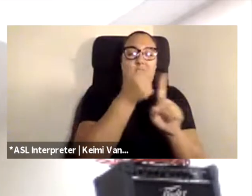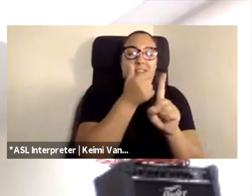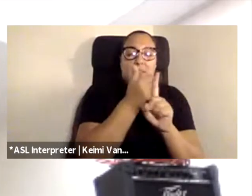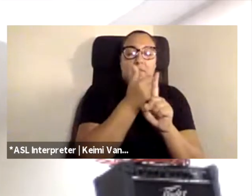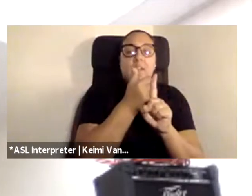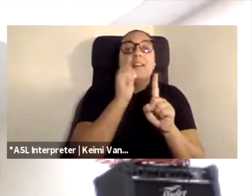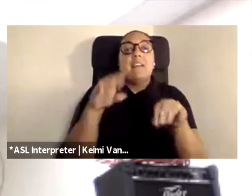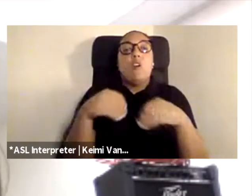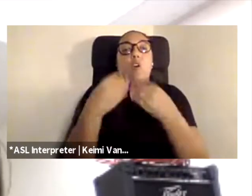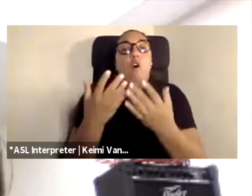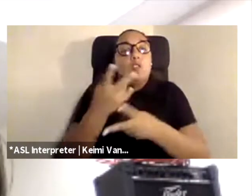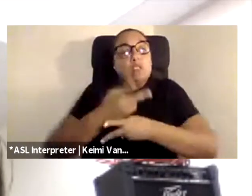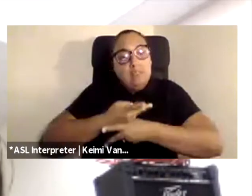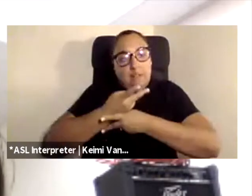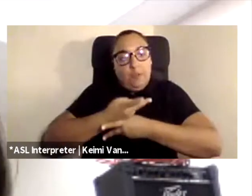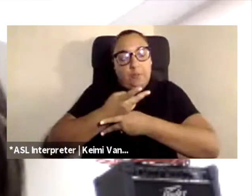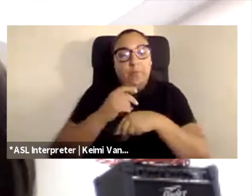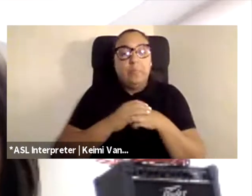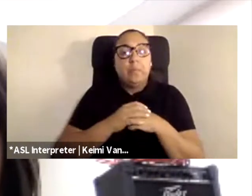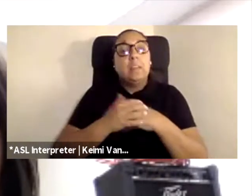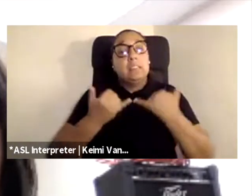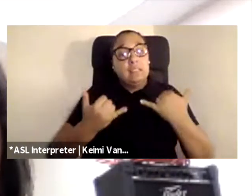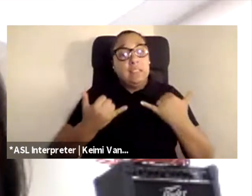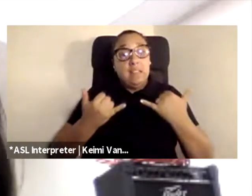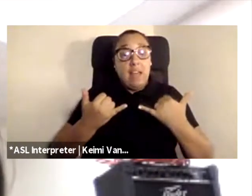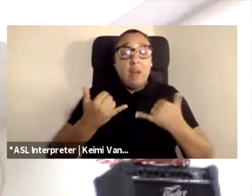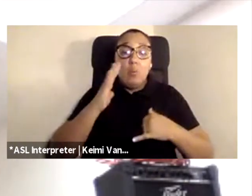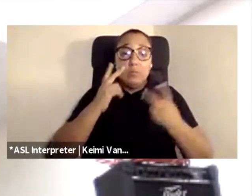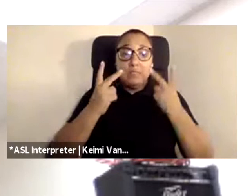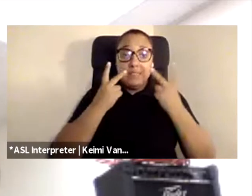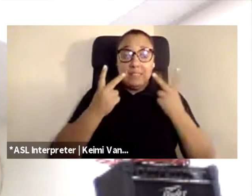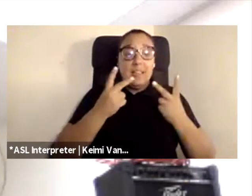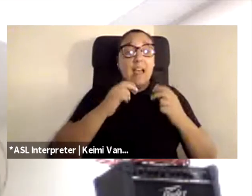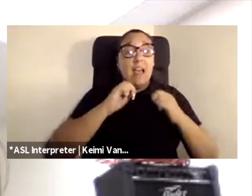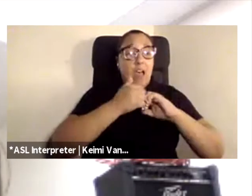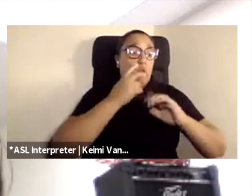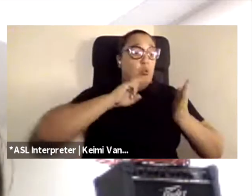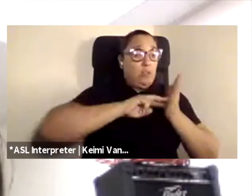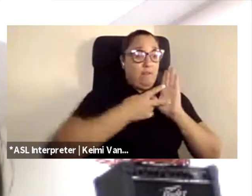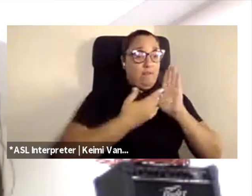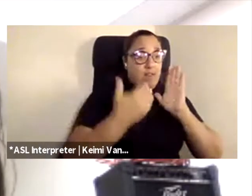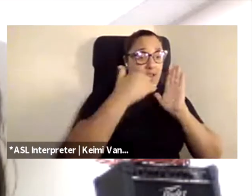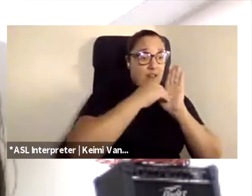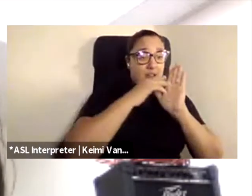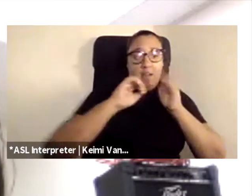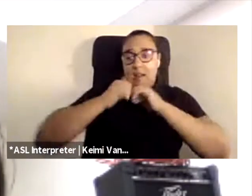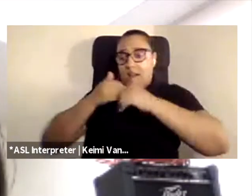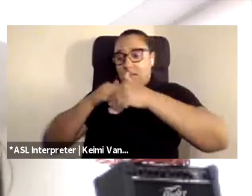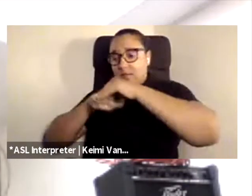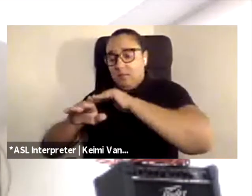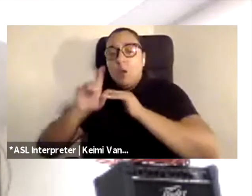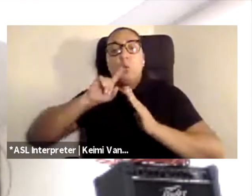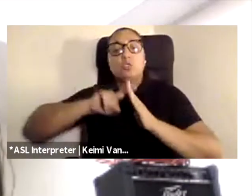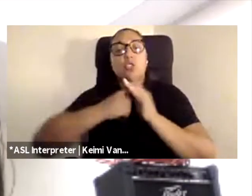care. Tonight, we see it in redefining and re-entering. We are leading with re and letting